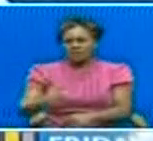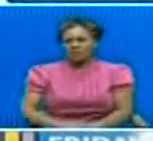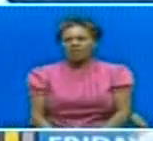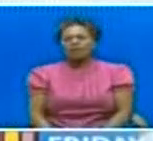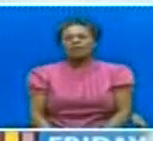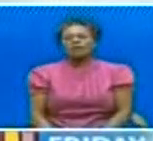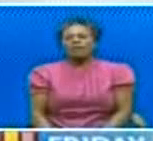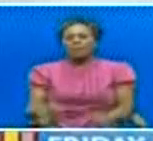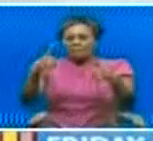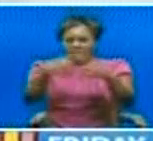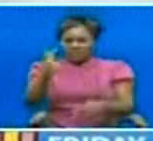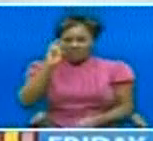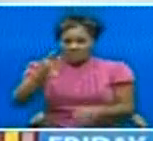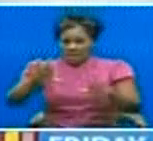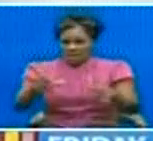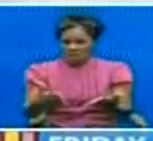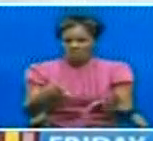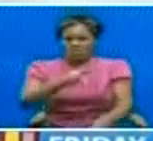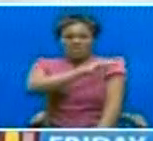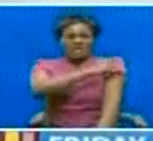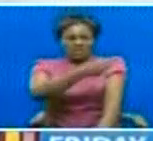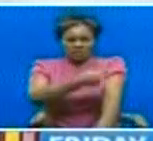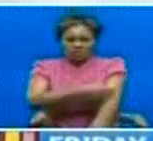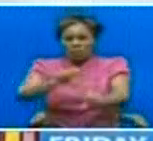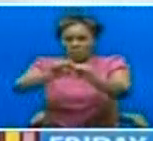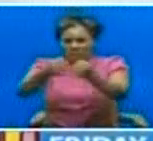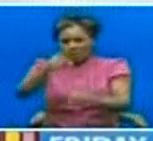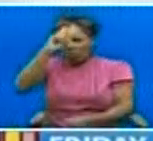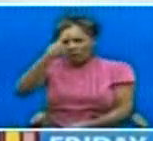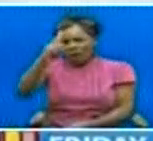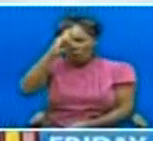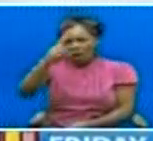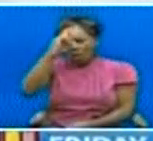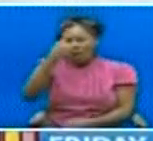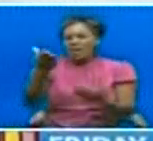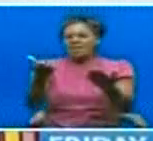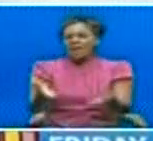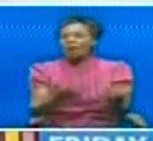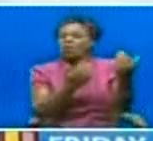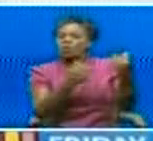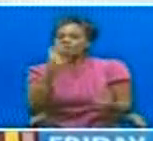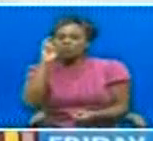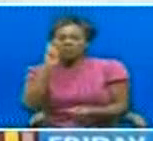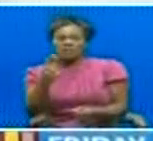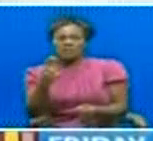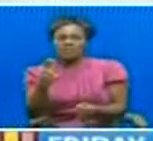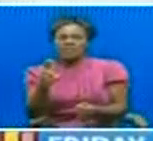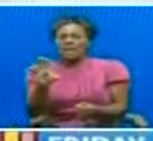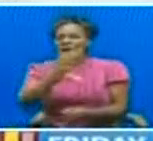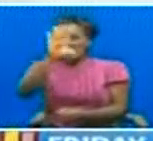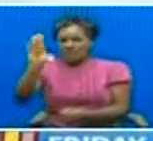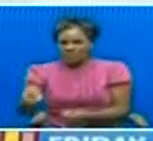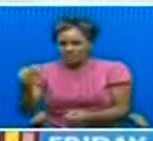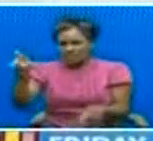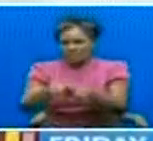Nigeria, but we saw, you know, Nigerians break that myth. And so we're hoping to see that throughout Africa, that even here